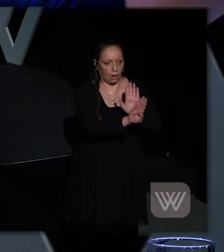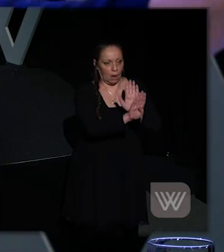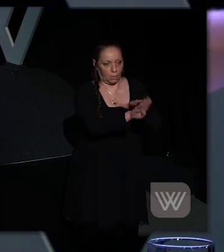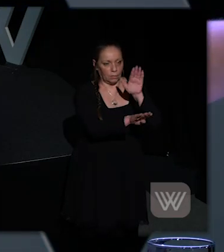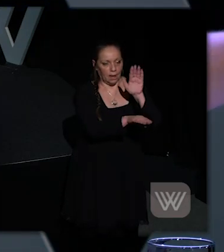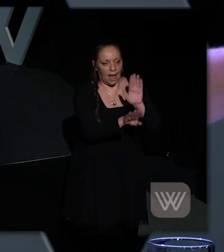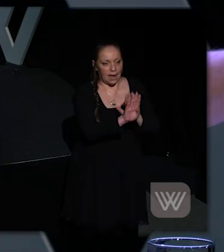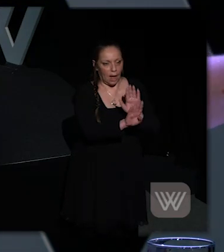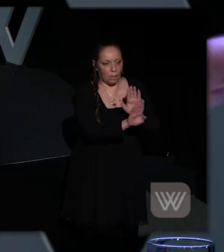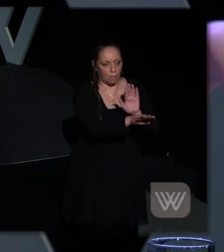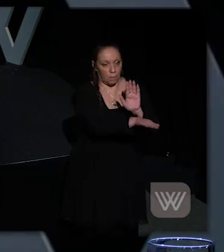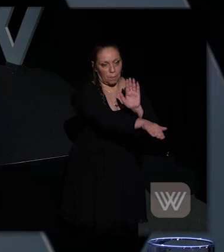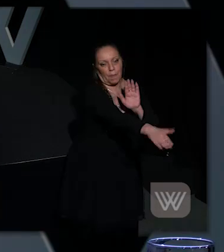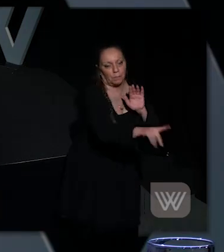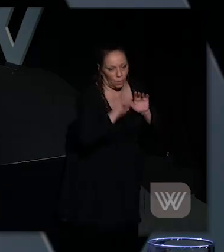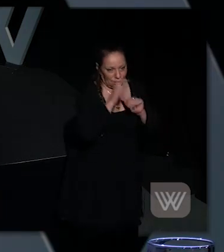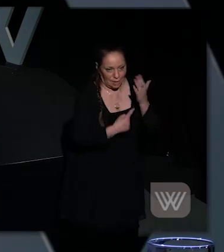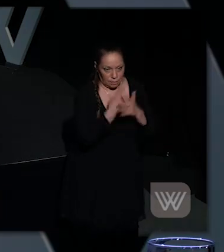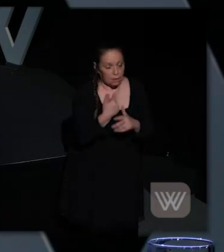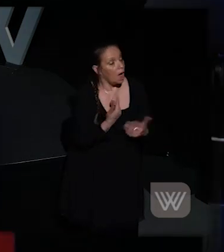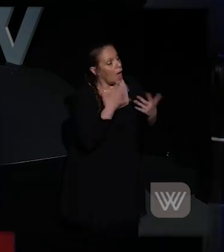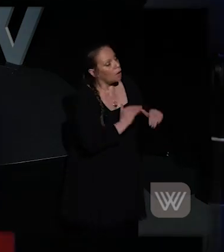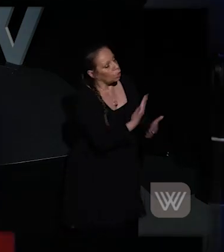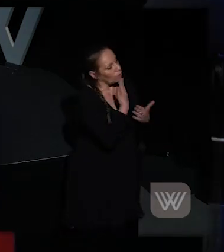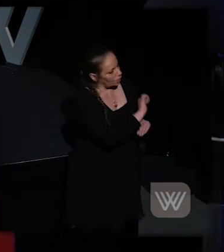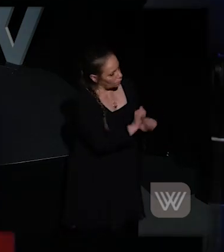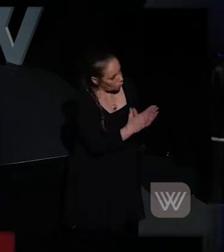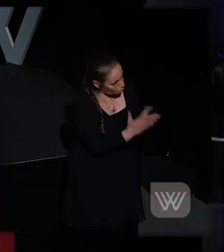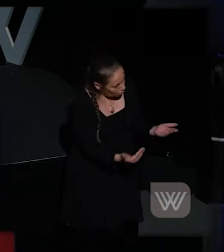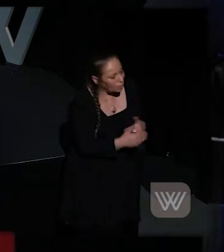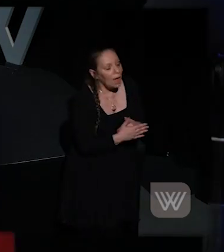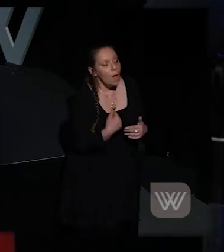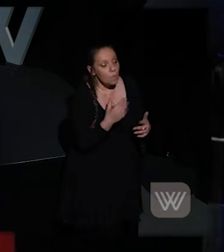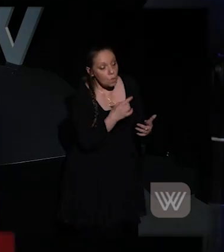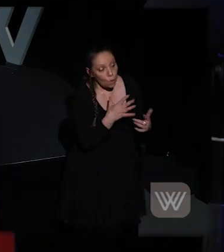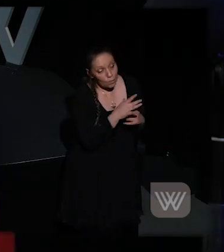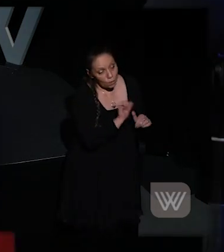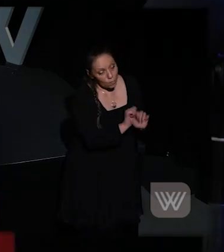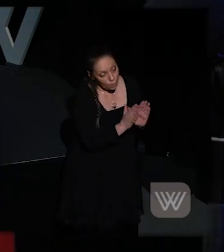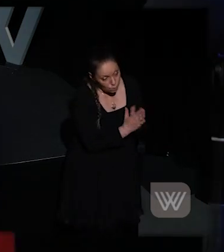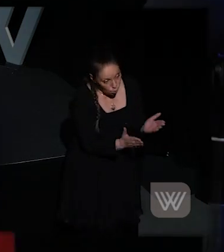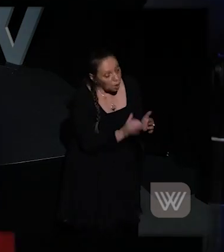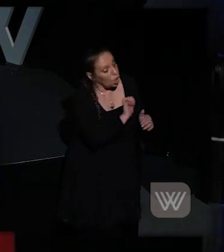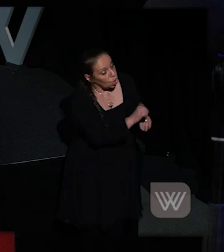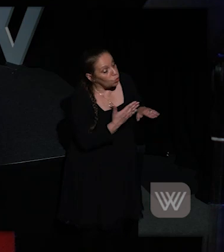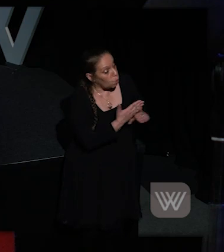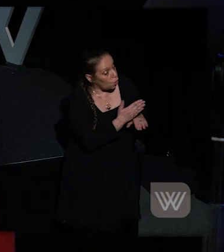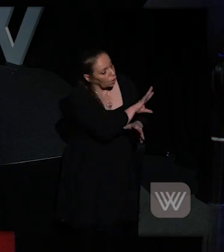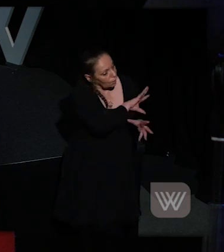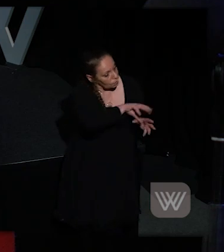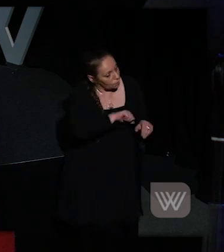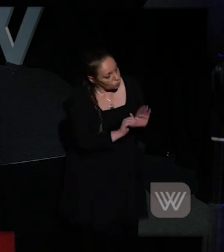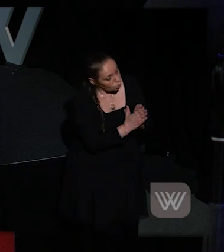other ones are now starting to fall. Well, I want to thank you for your book, but more importantly than the book, the work that has gone into